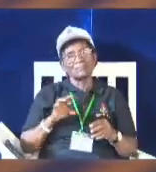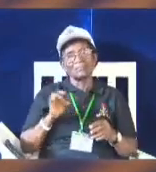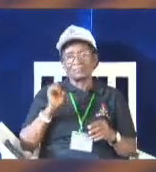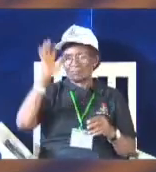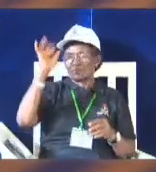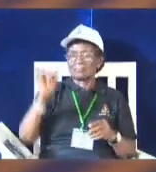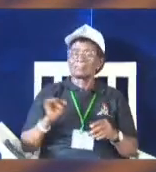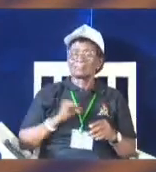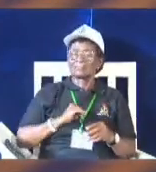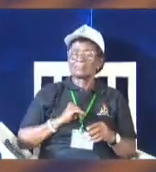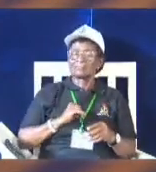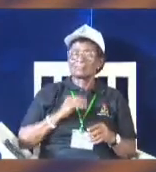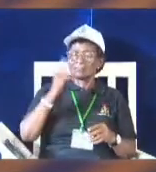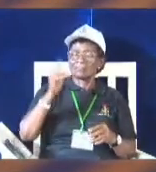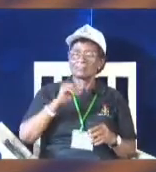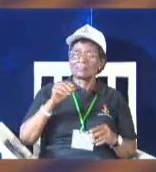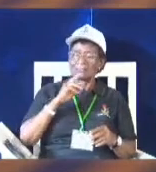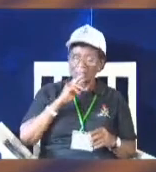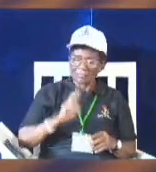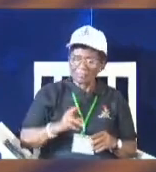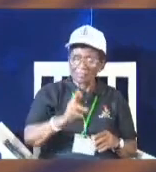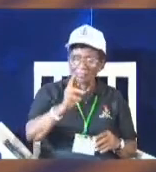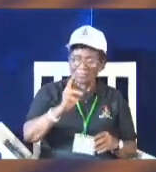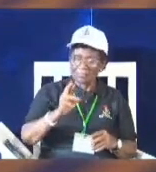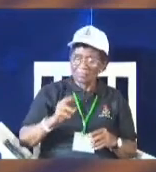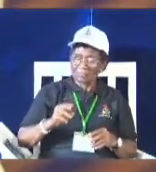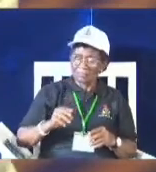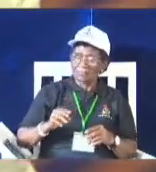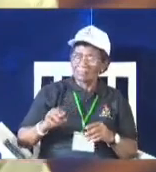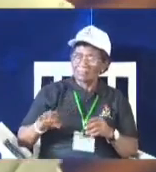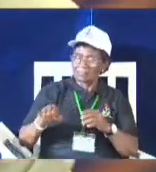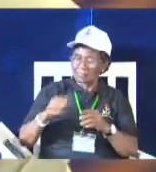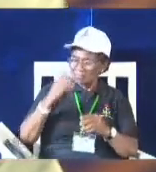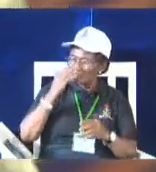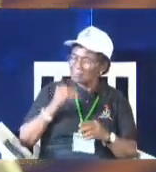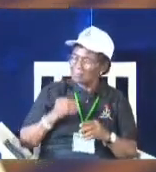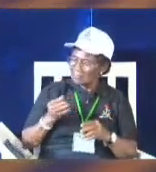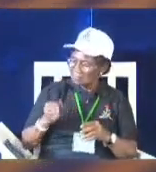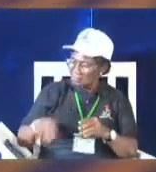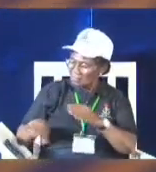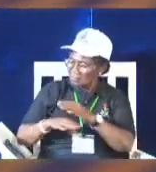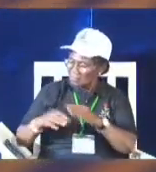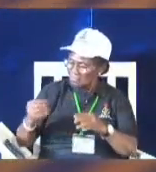under the bed sheet. What you're asking me to say is,